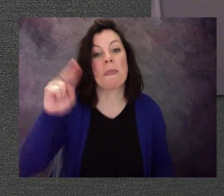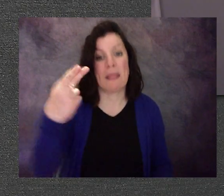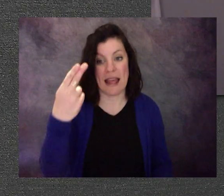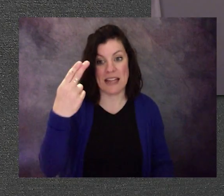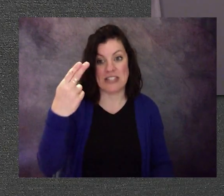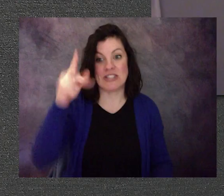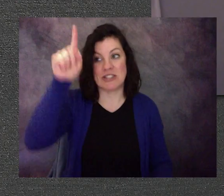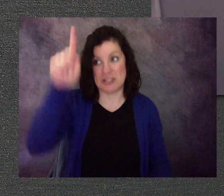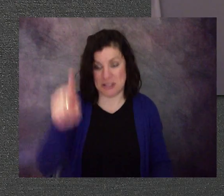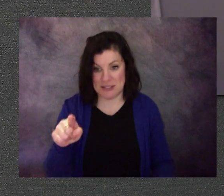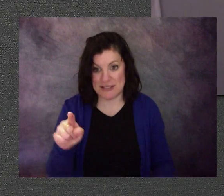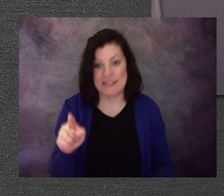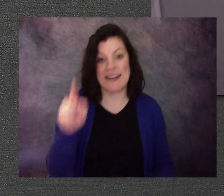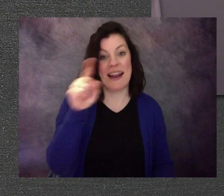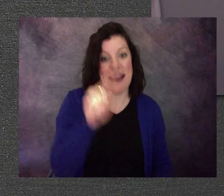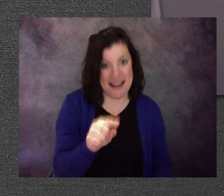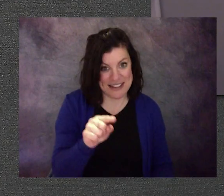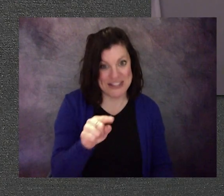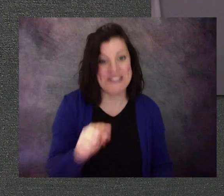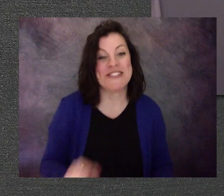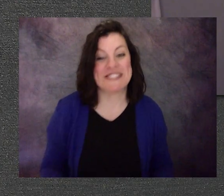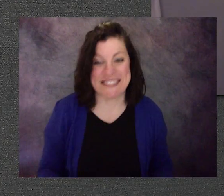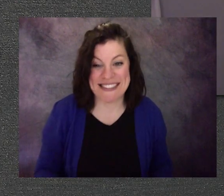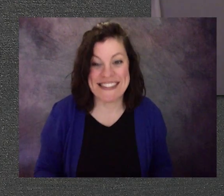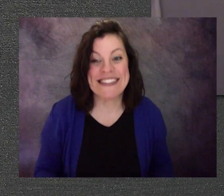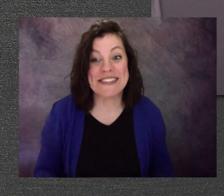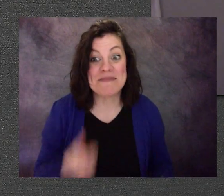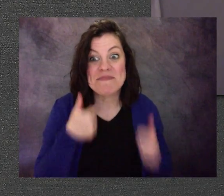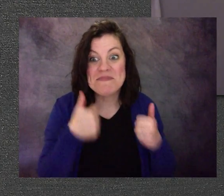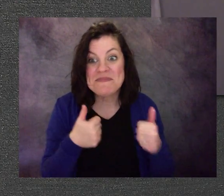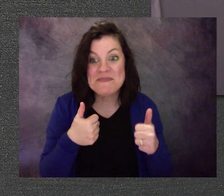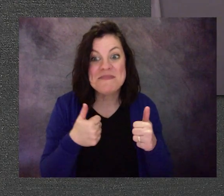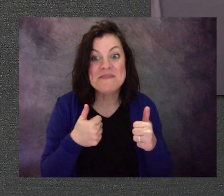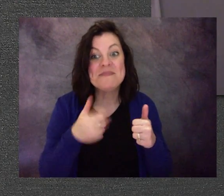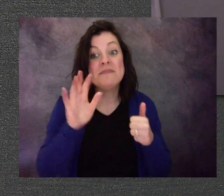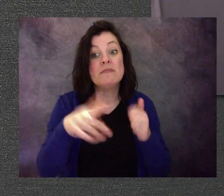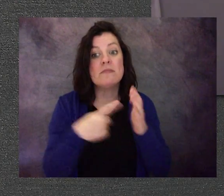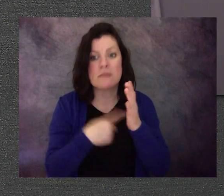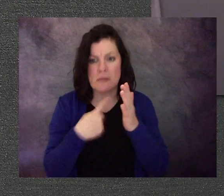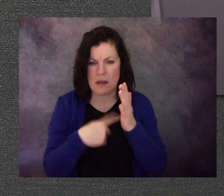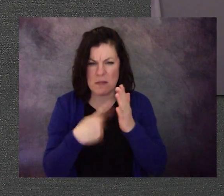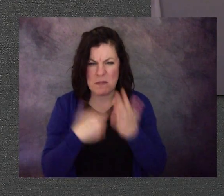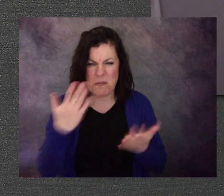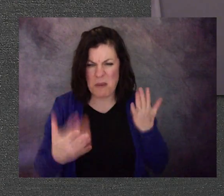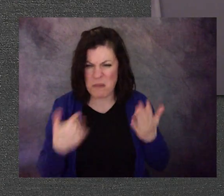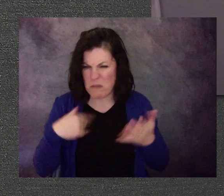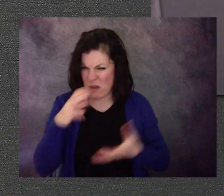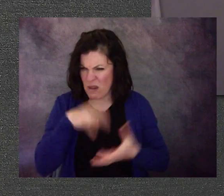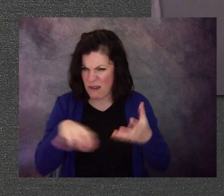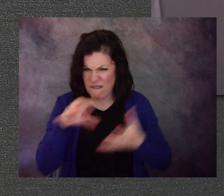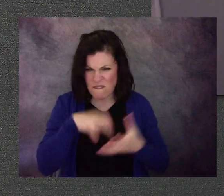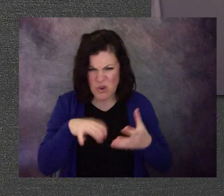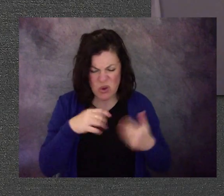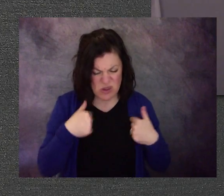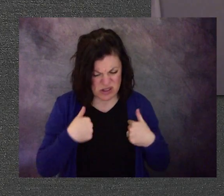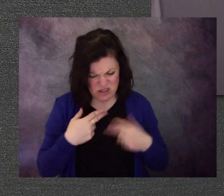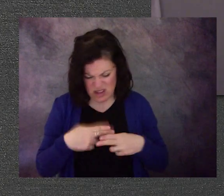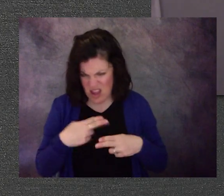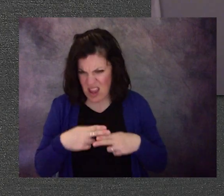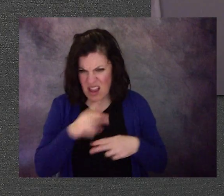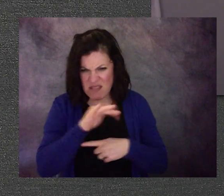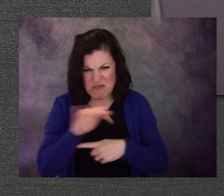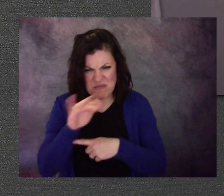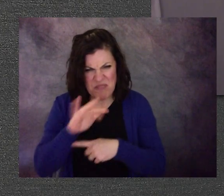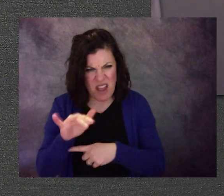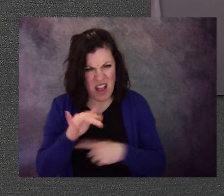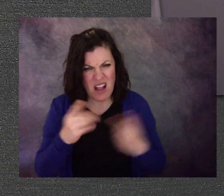H. H. Very nice. Now, sometimes it can be confusing to how we spell our names. So another fun